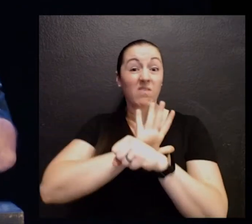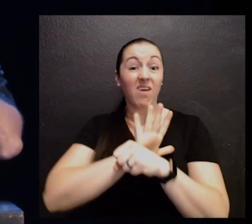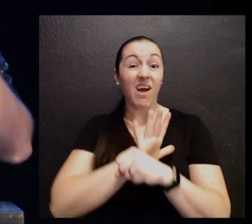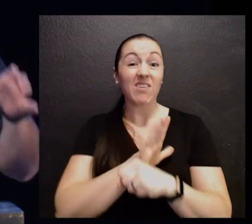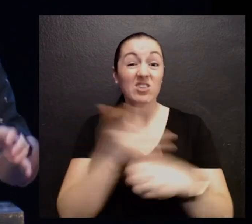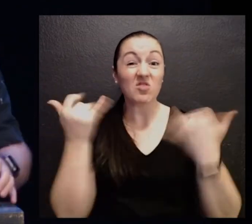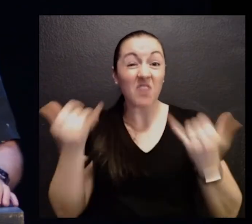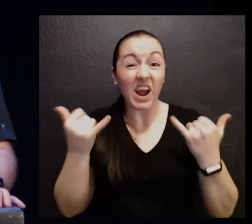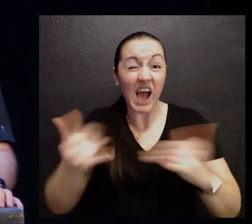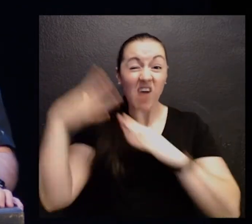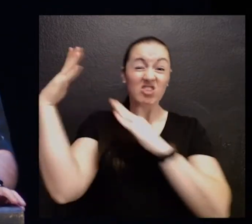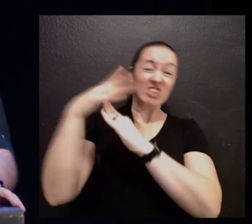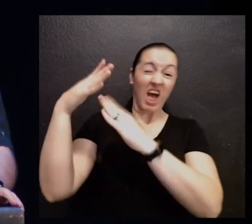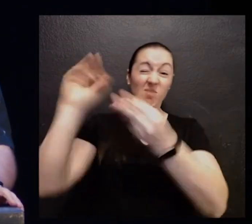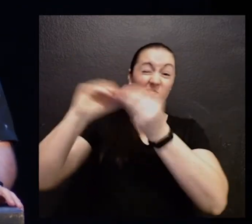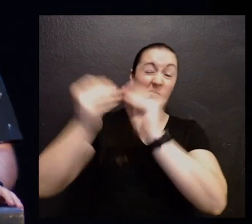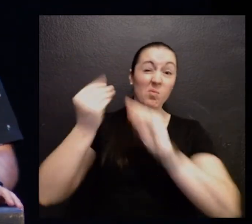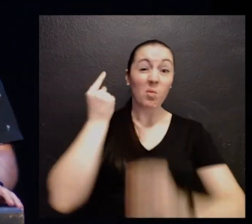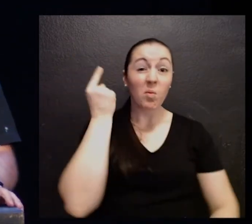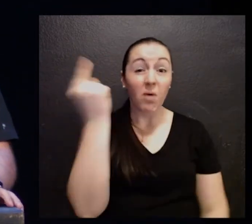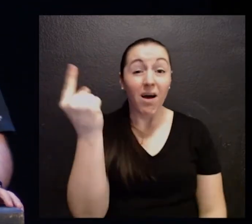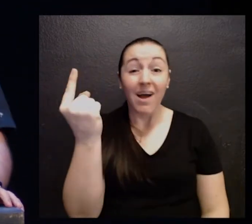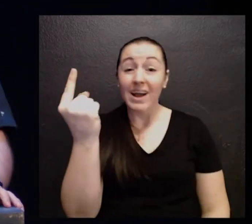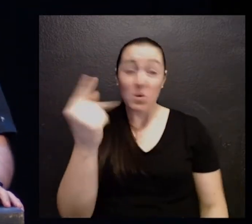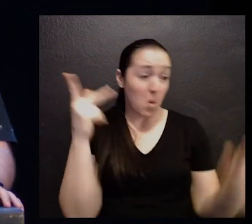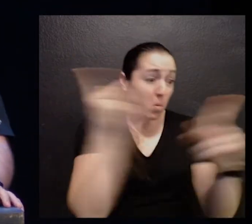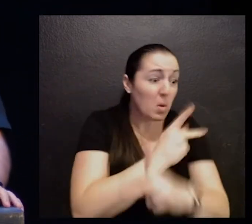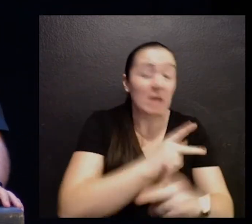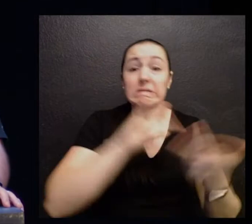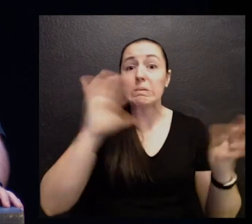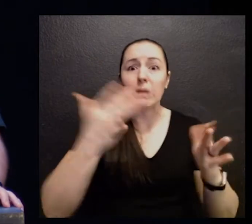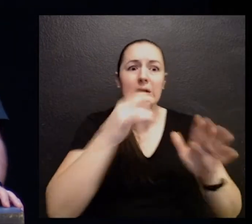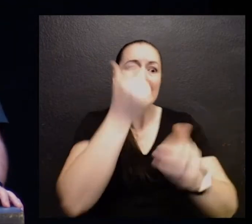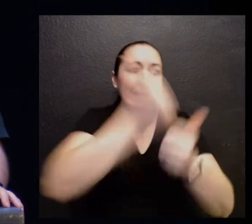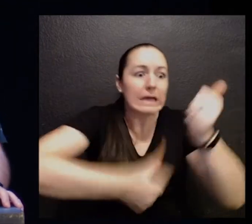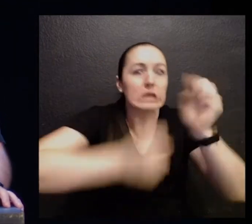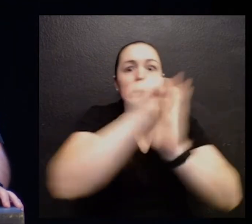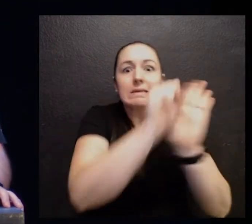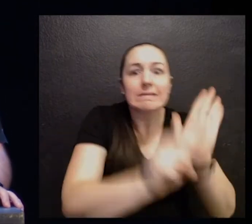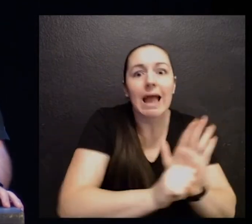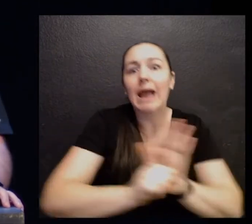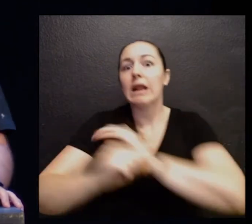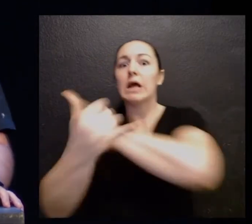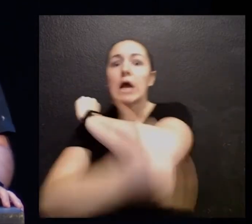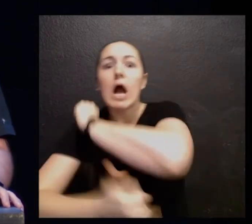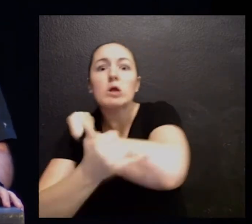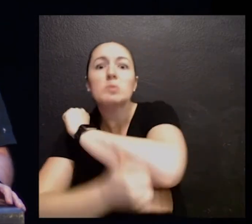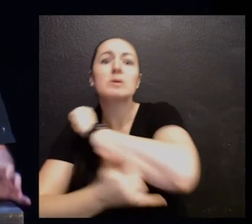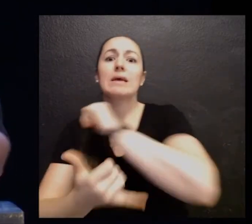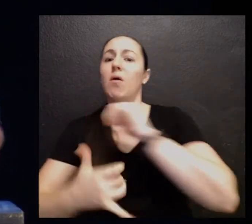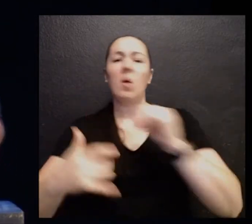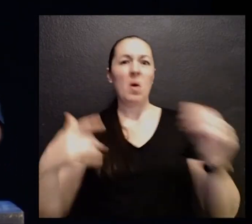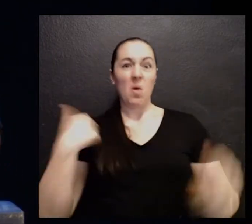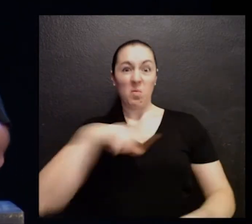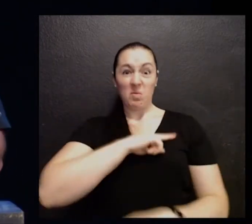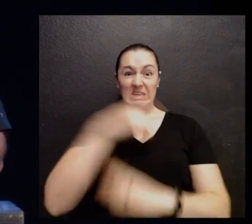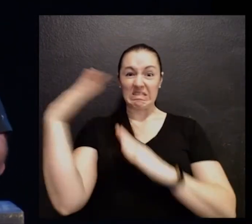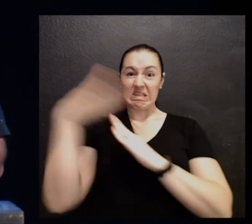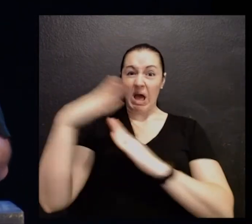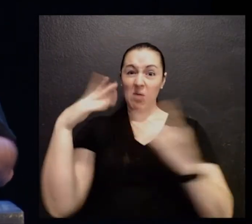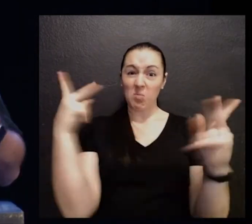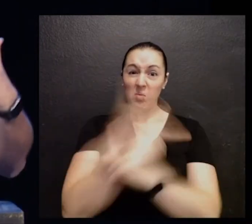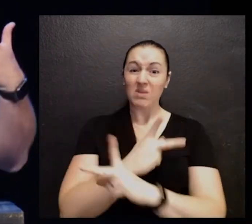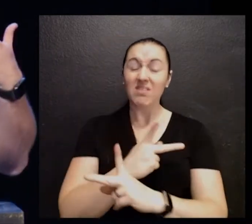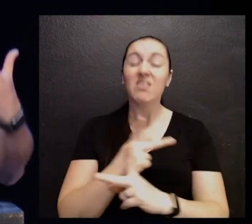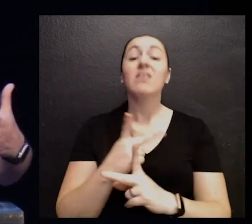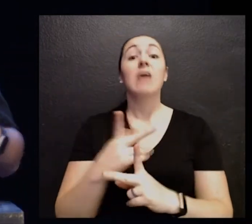in the entire world. We're worse than every single state and every single country. We're number one, and we don't know